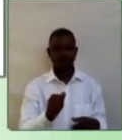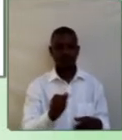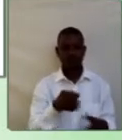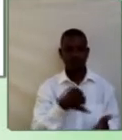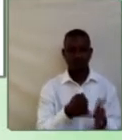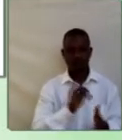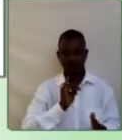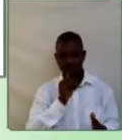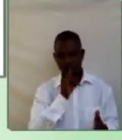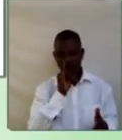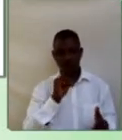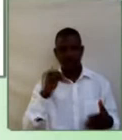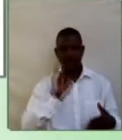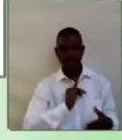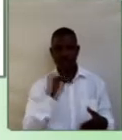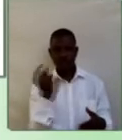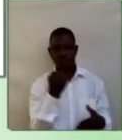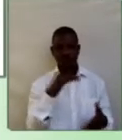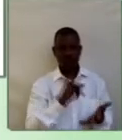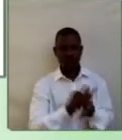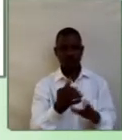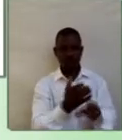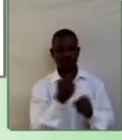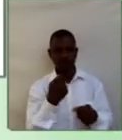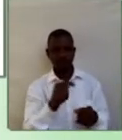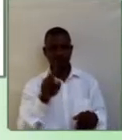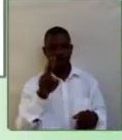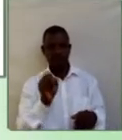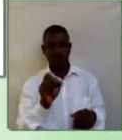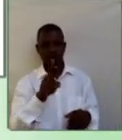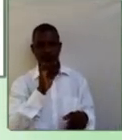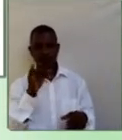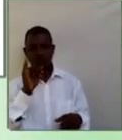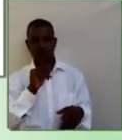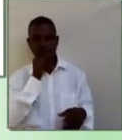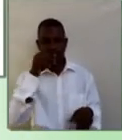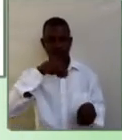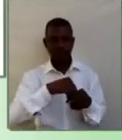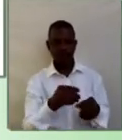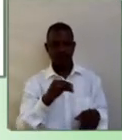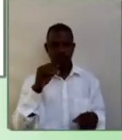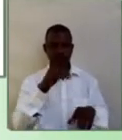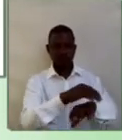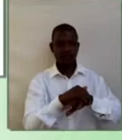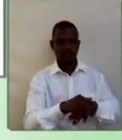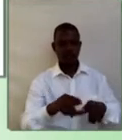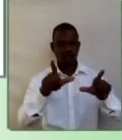It is I only that takes the verb am in English